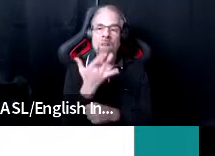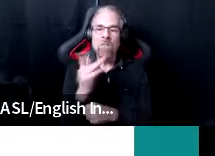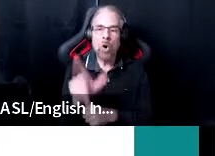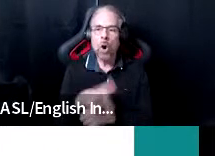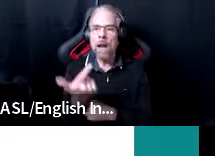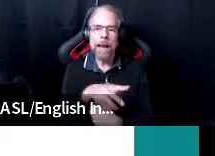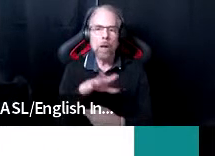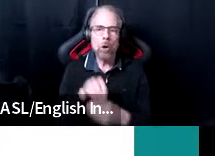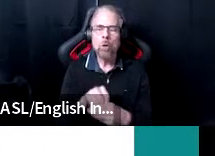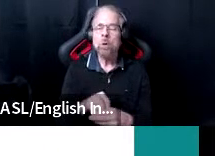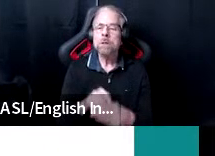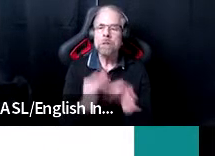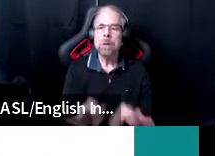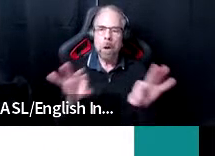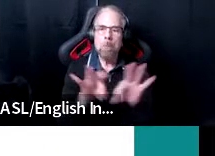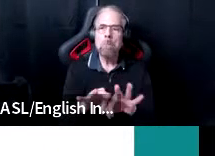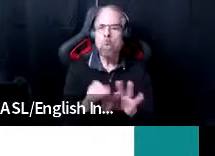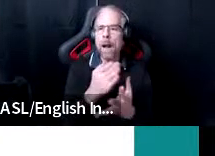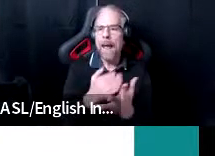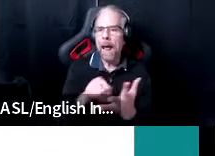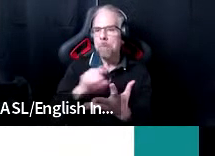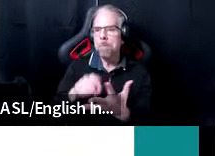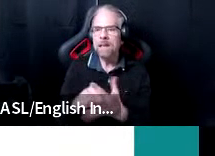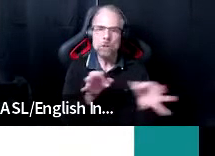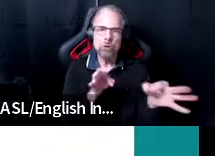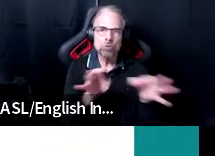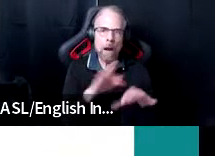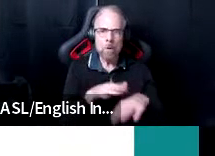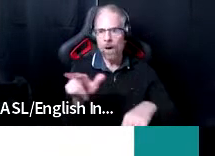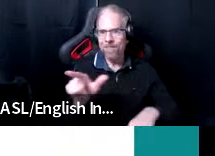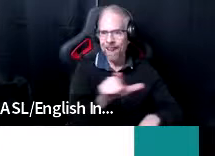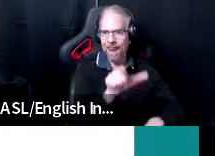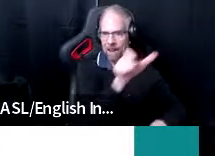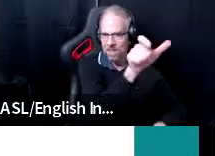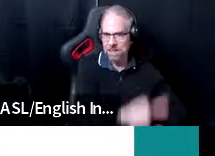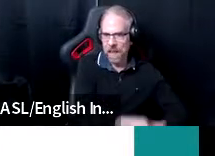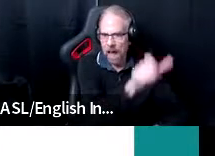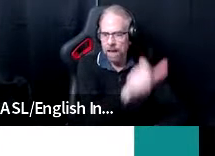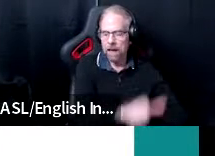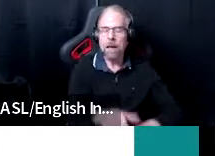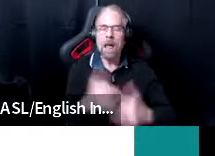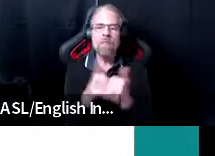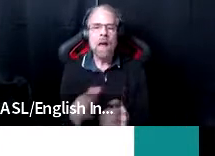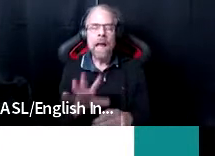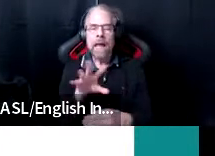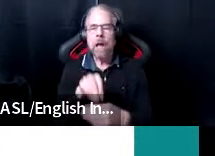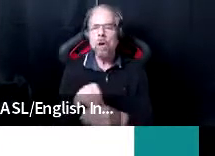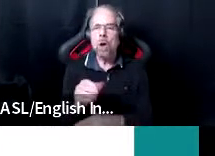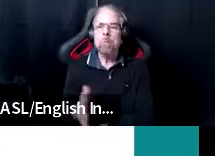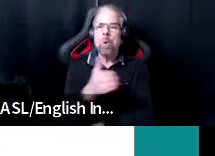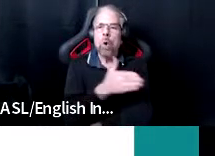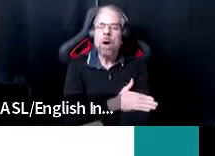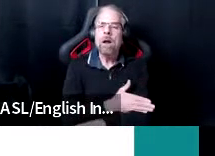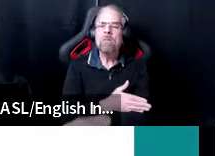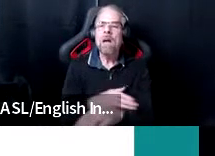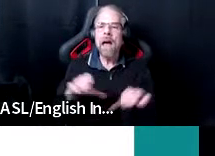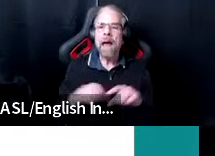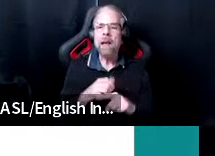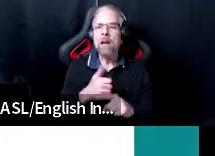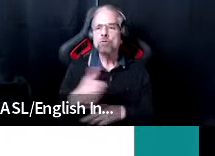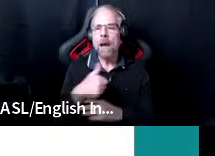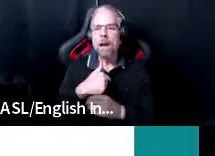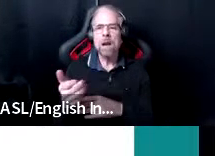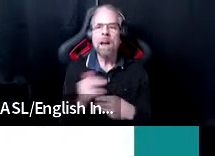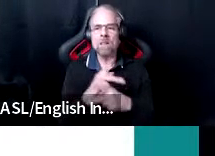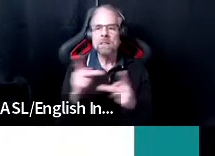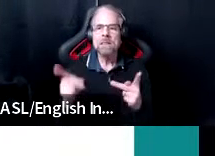some major elements described on the left side of the slide here. That includes the improvement of active transportation facilities and connections throughout